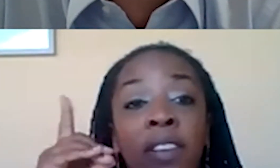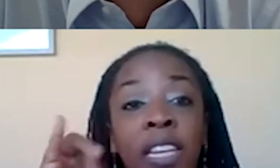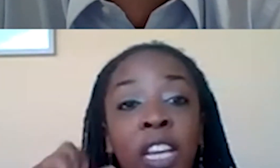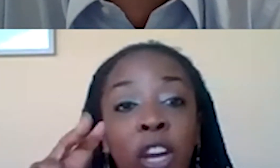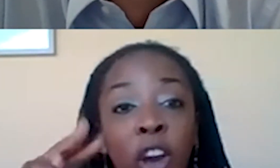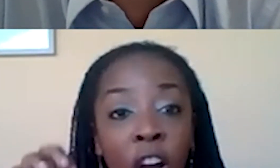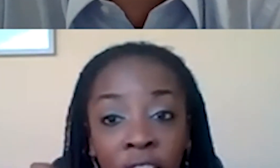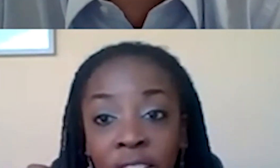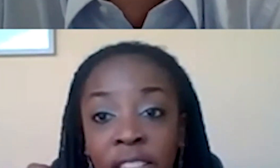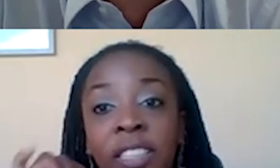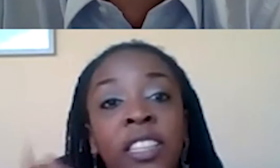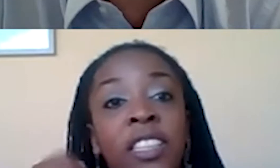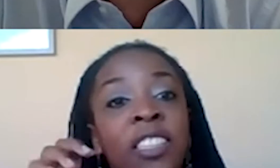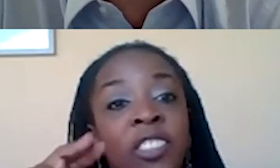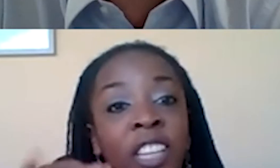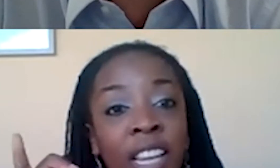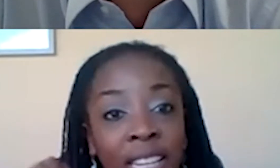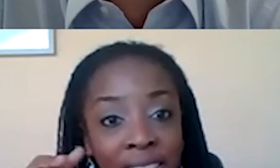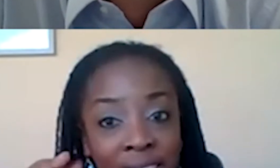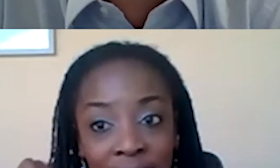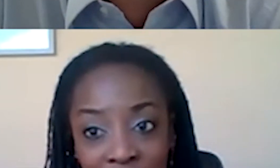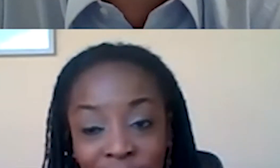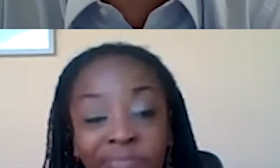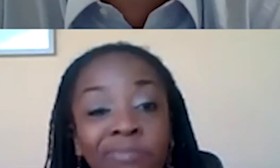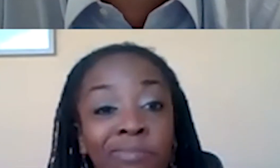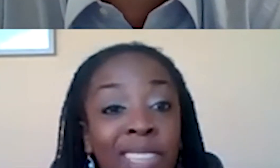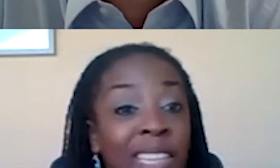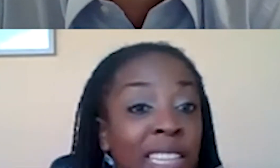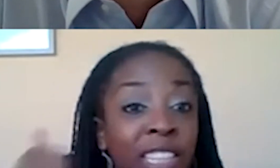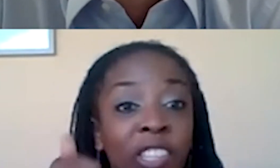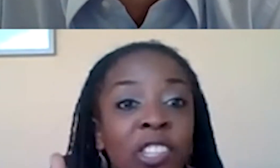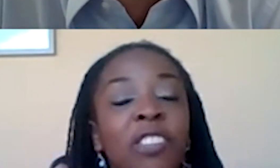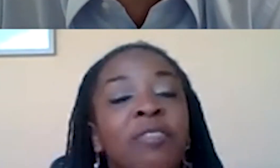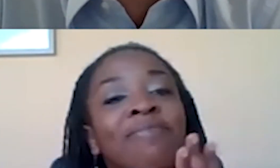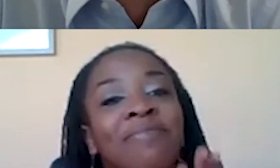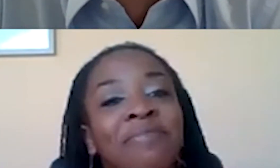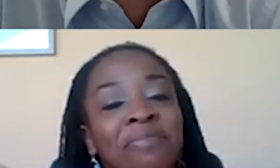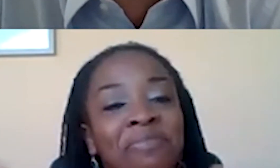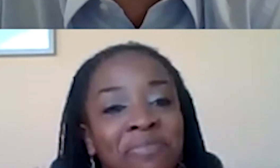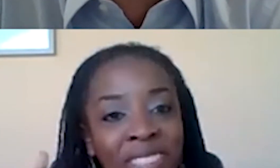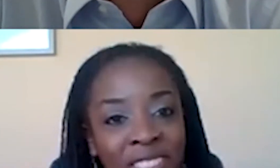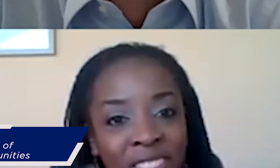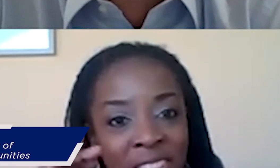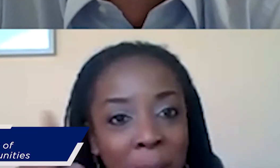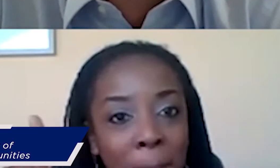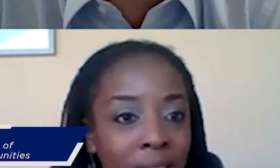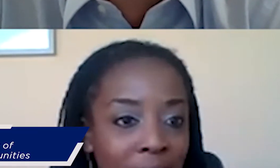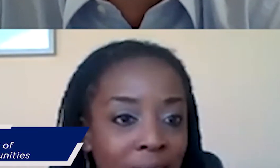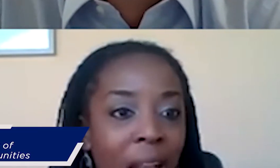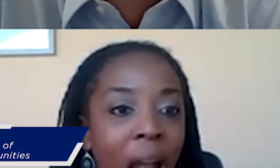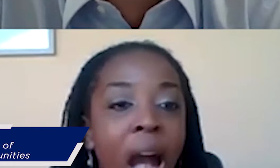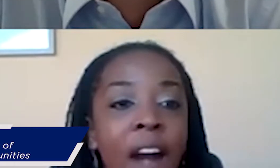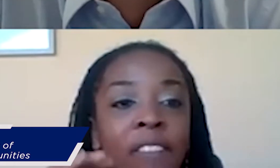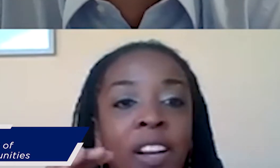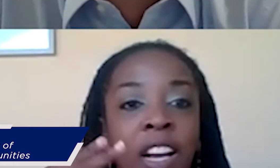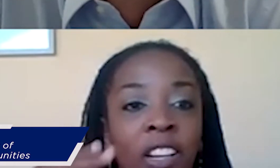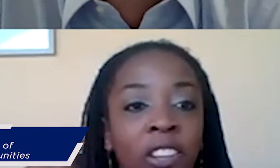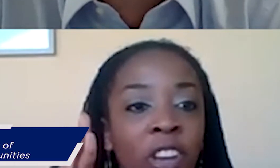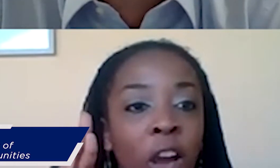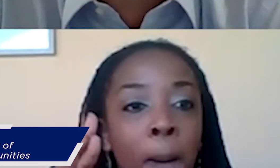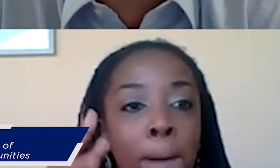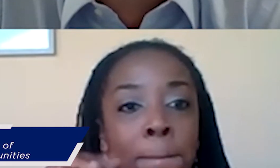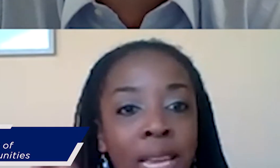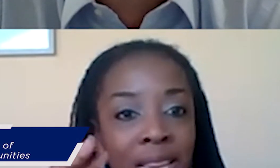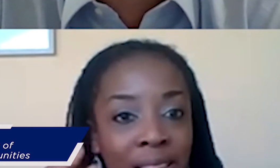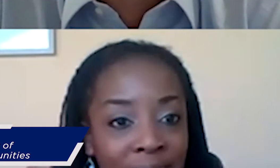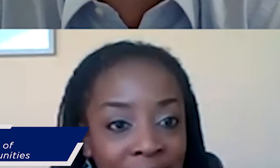Technical Director of the Jamaica Council for Persons with Disabilities. We have Ms. Charmaine Daniels, and she's the CEO of the